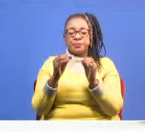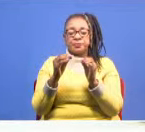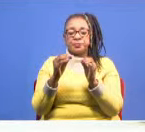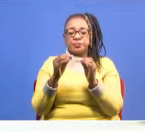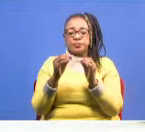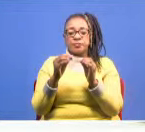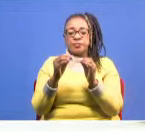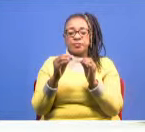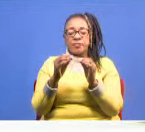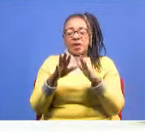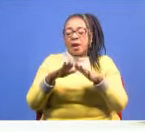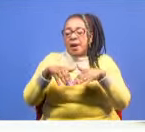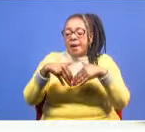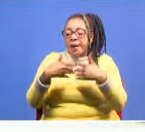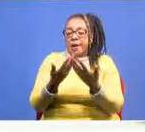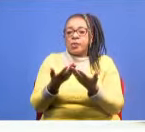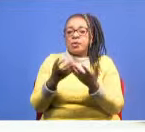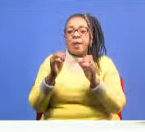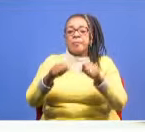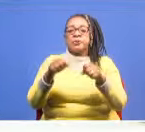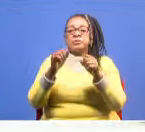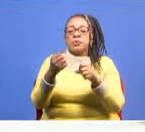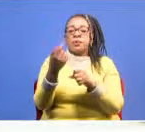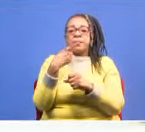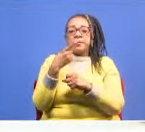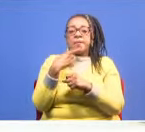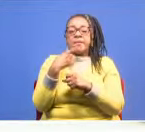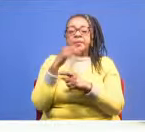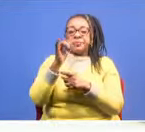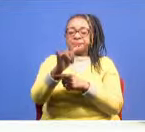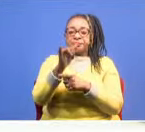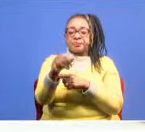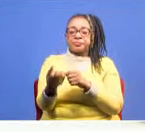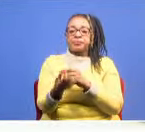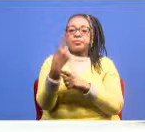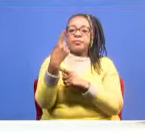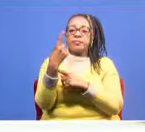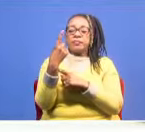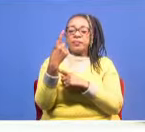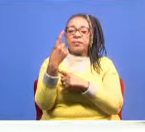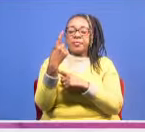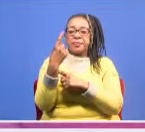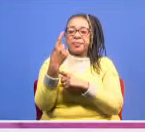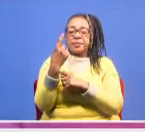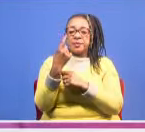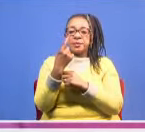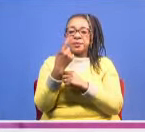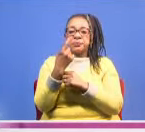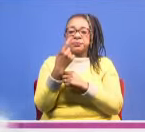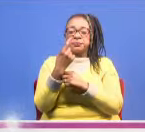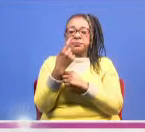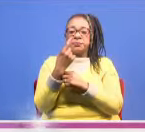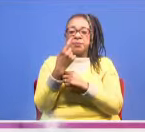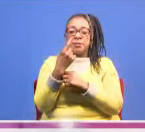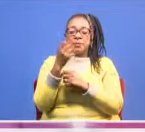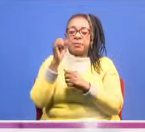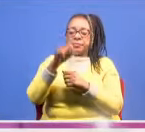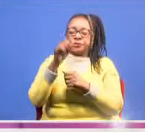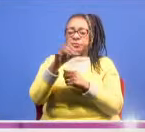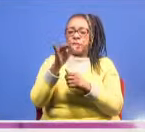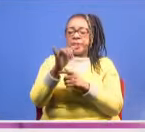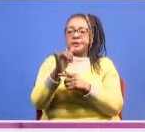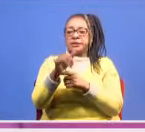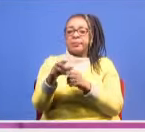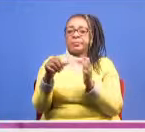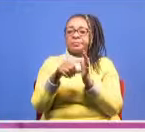unusual, how then could it be true that indeed this suspect is the killer? Could there be a cover-up?